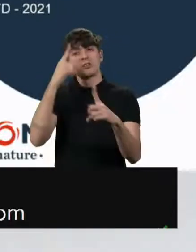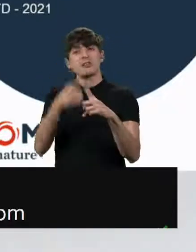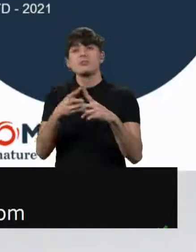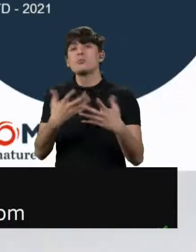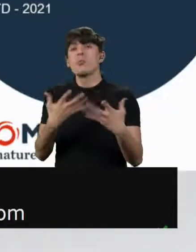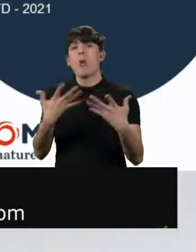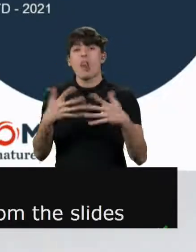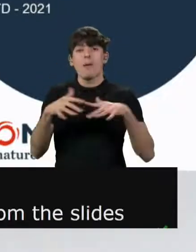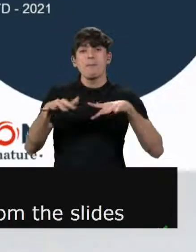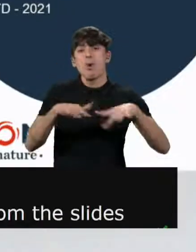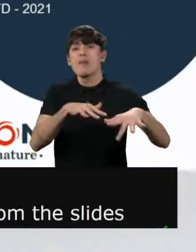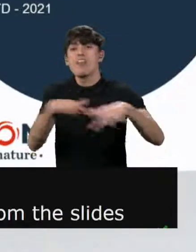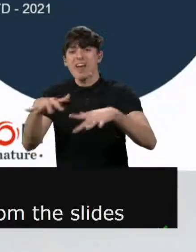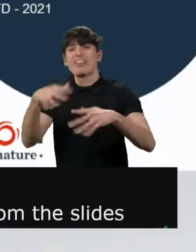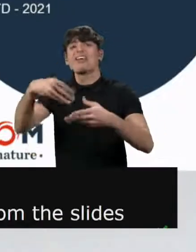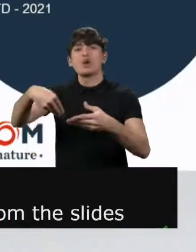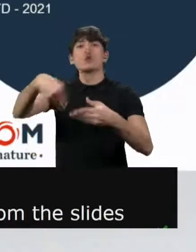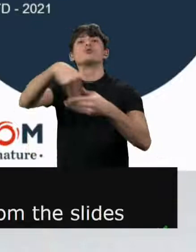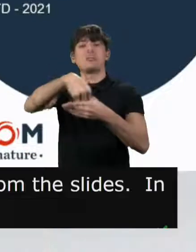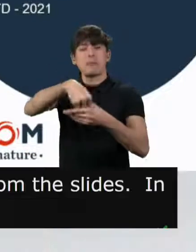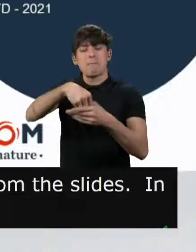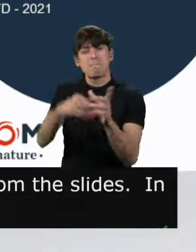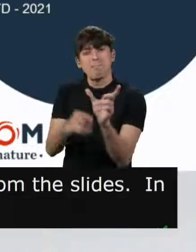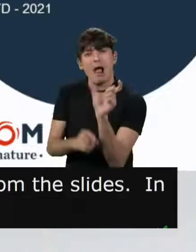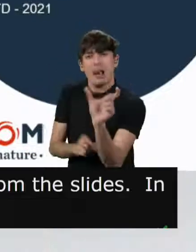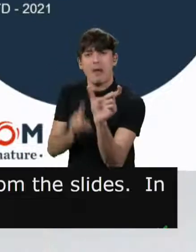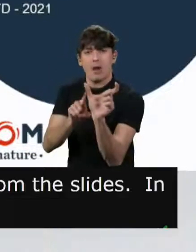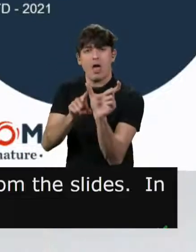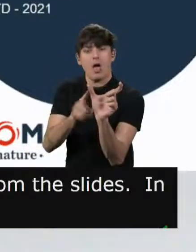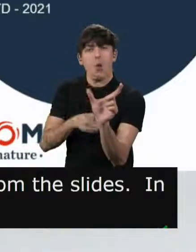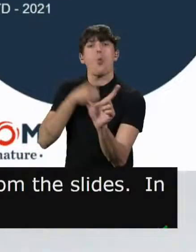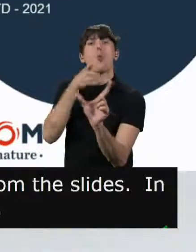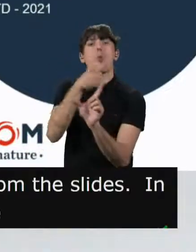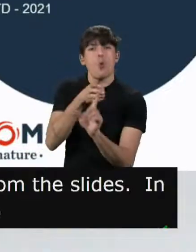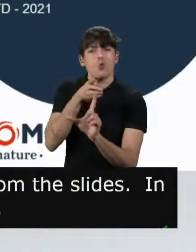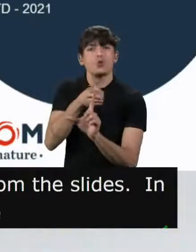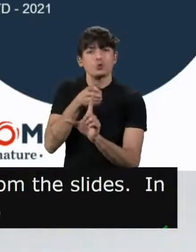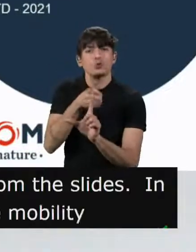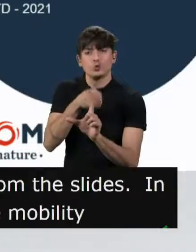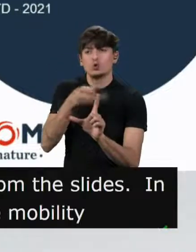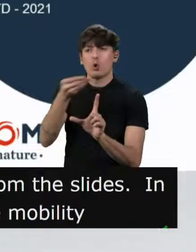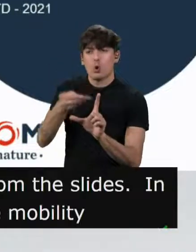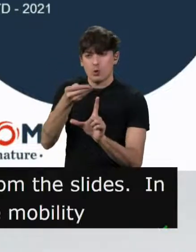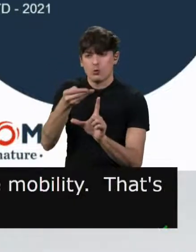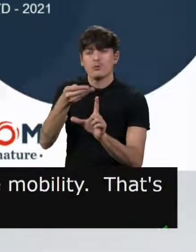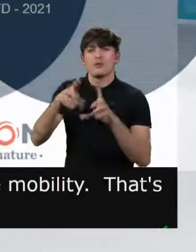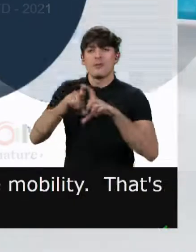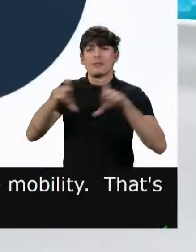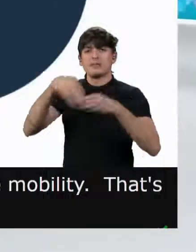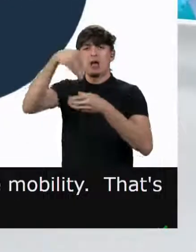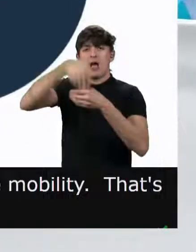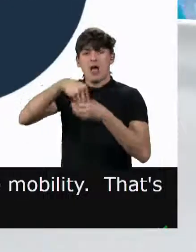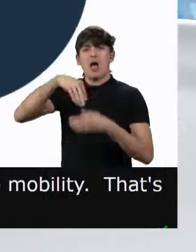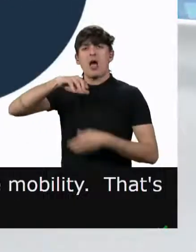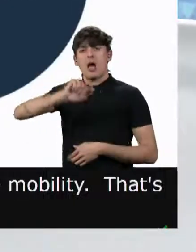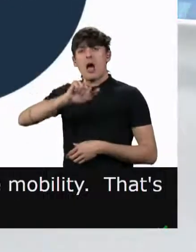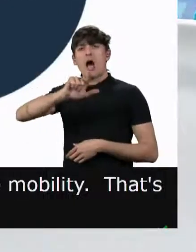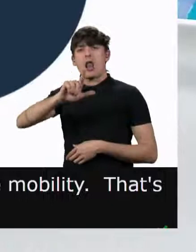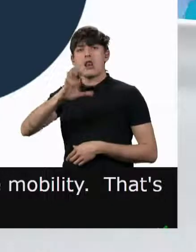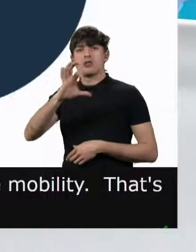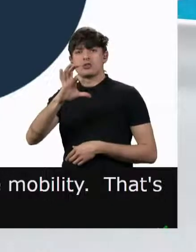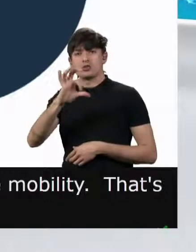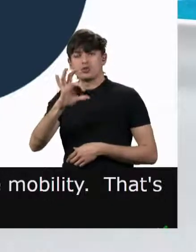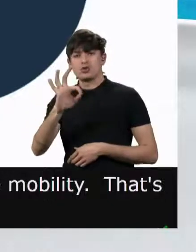about inclusive mobility. That's the term that we are using in Alstom,